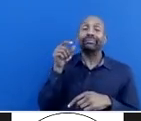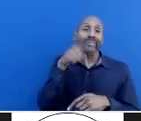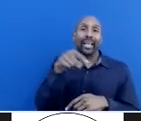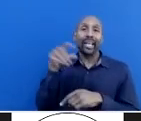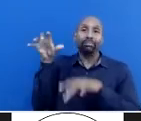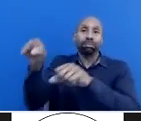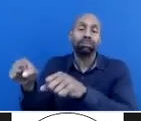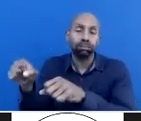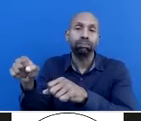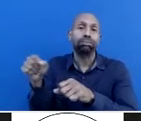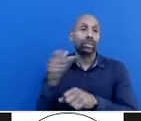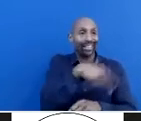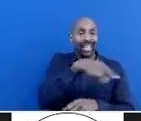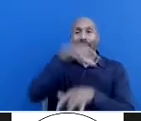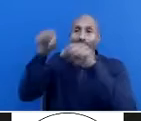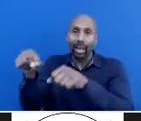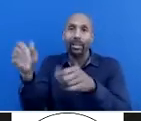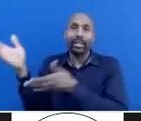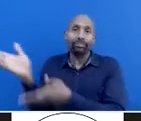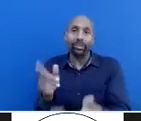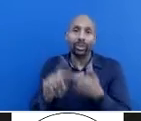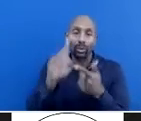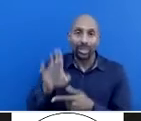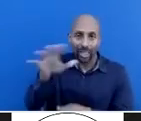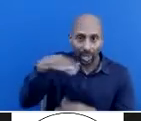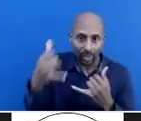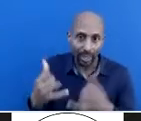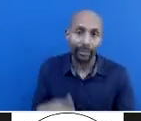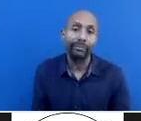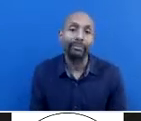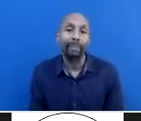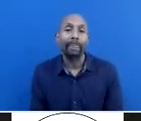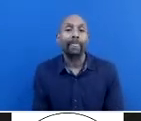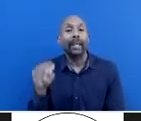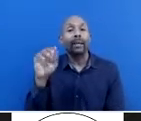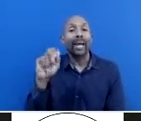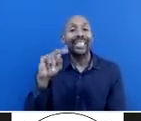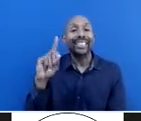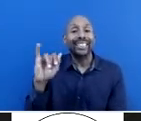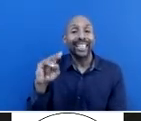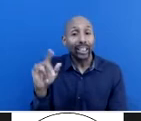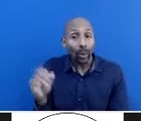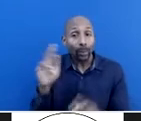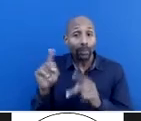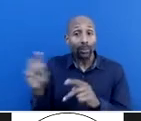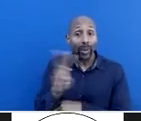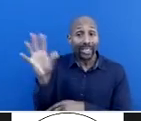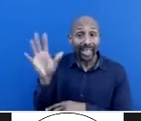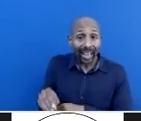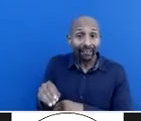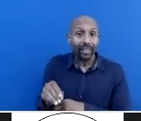ethnic group that were the framers of the largest political unit in West African history, the Empire of